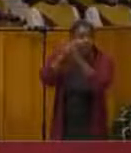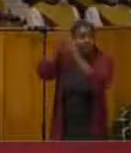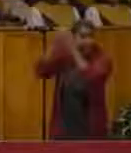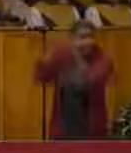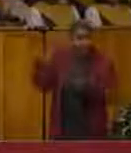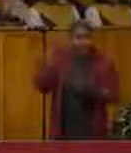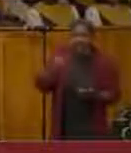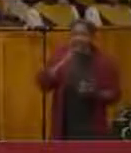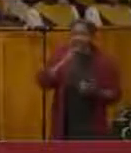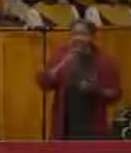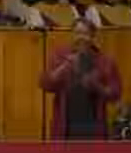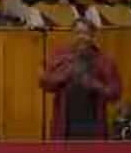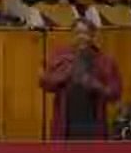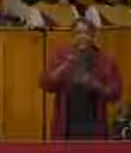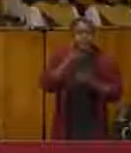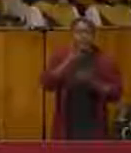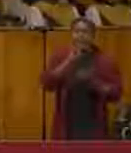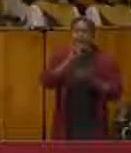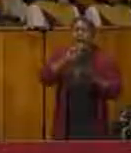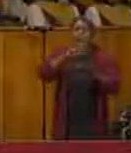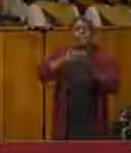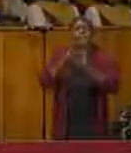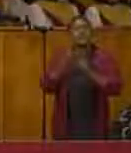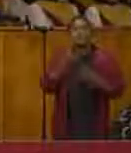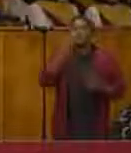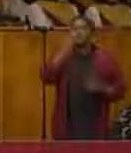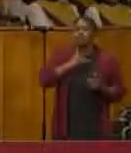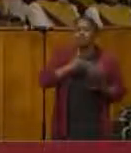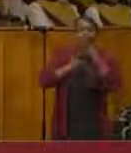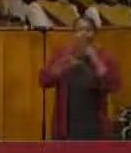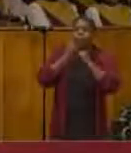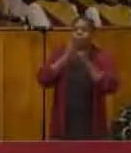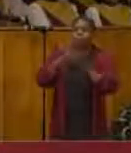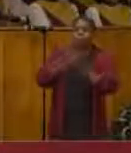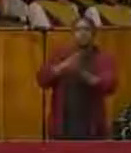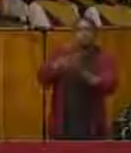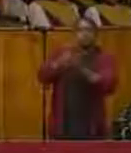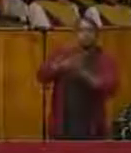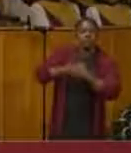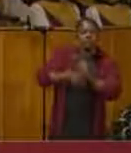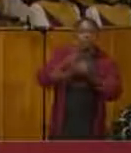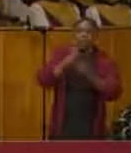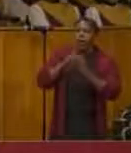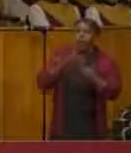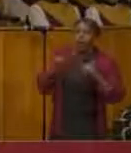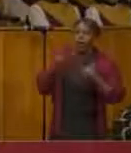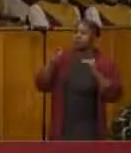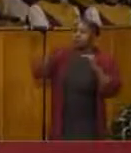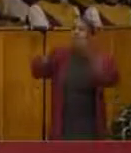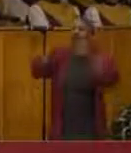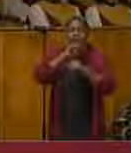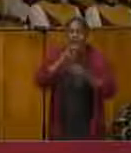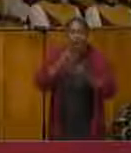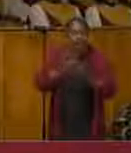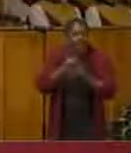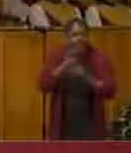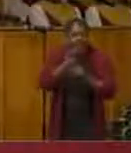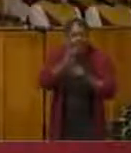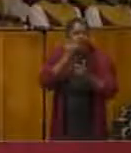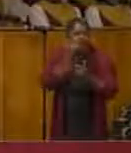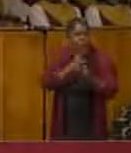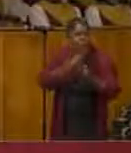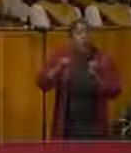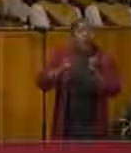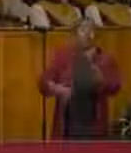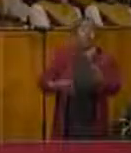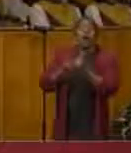there's something wrong with having money. There's nothing wrong with earning. There's nothing wrong with climbing up the ladder. But Jesus understood the